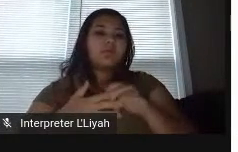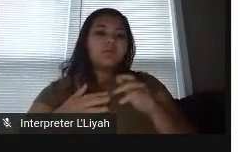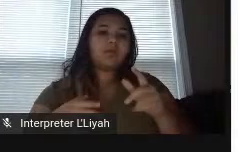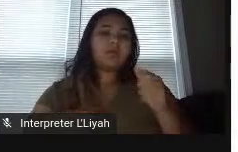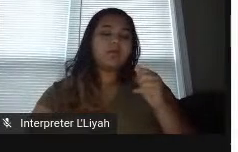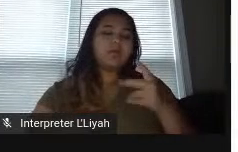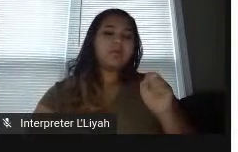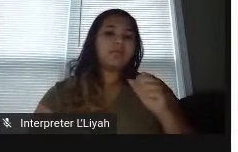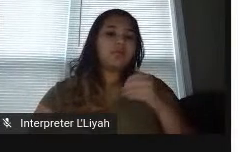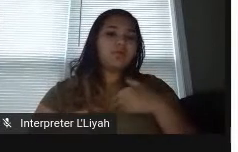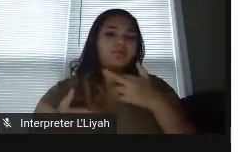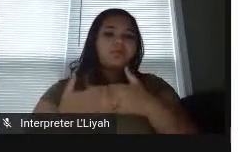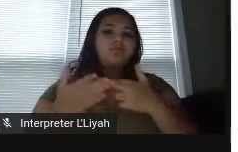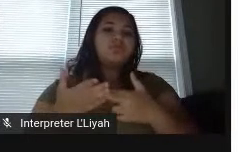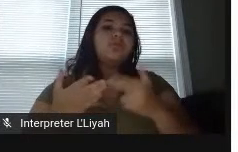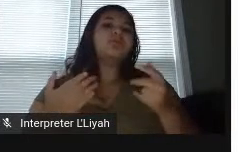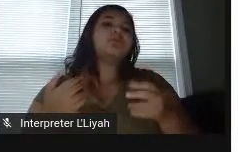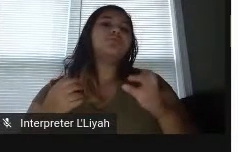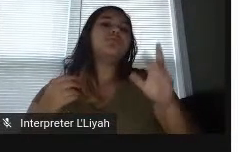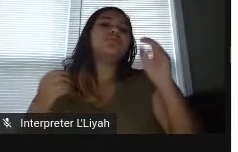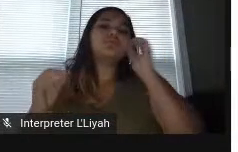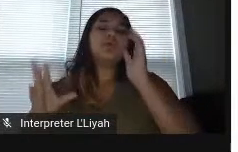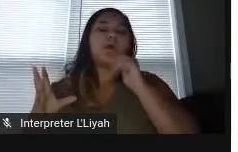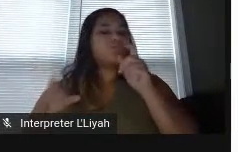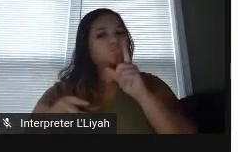you have some resource teachers that don't do their job.